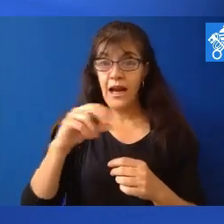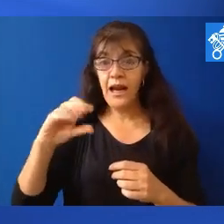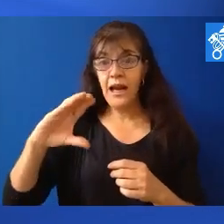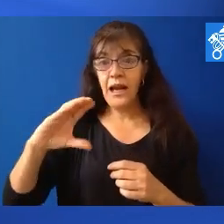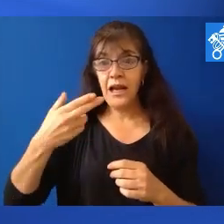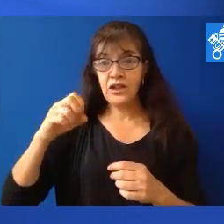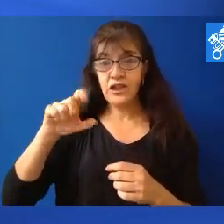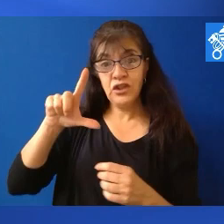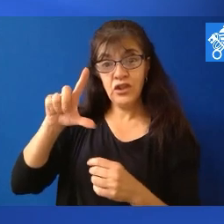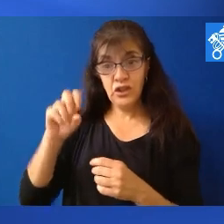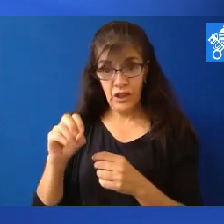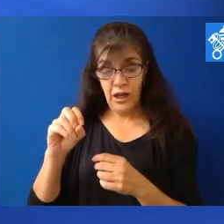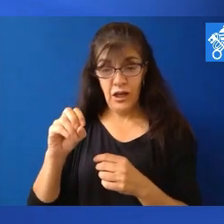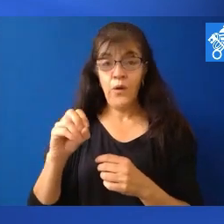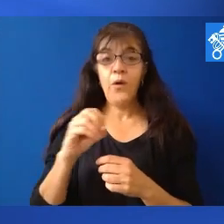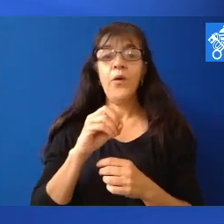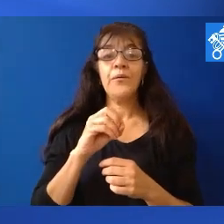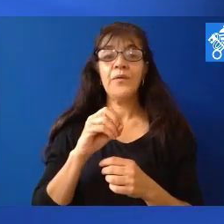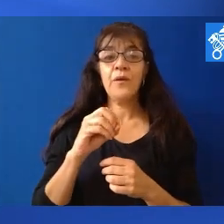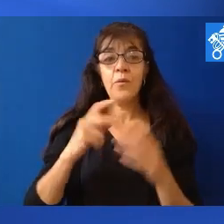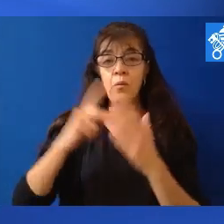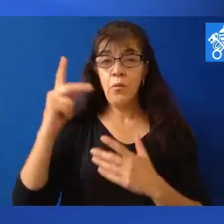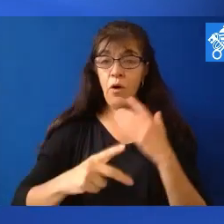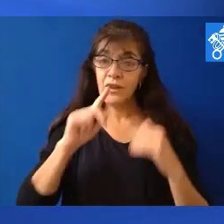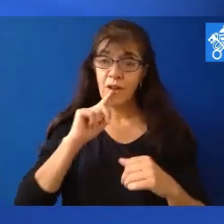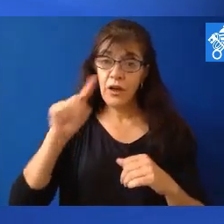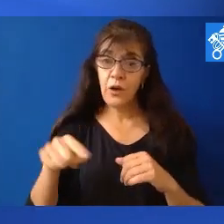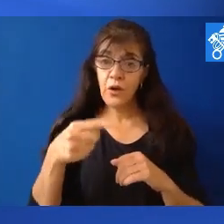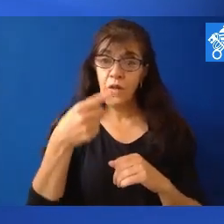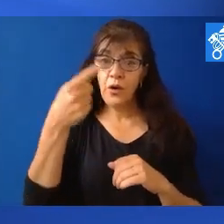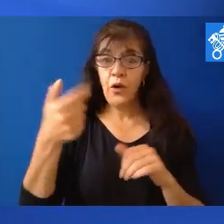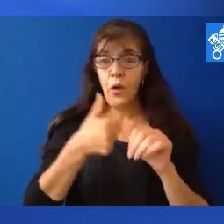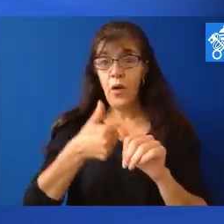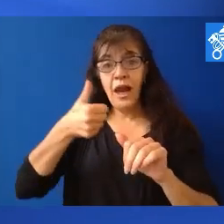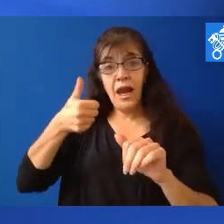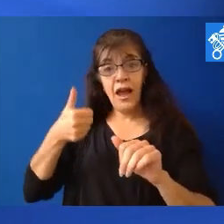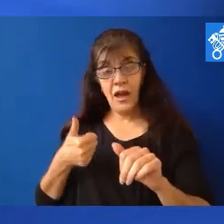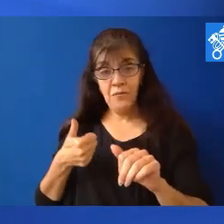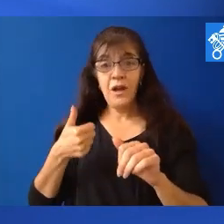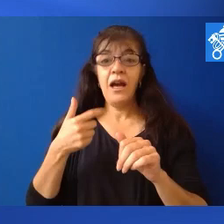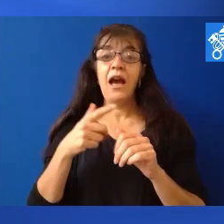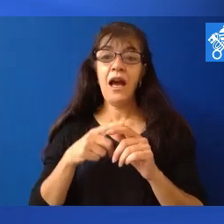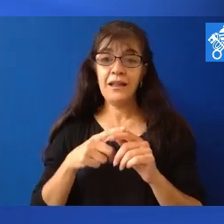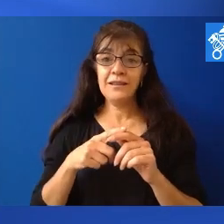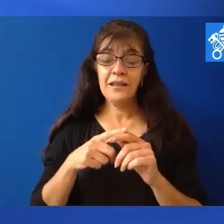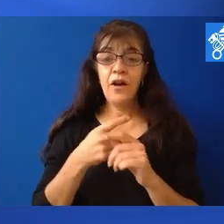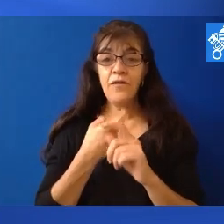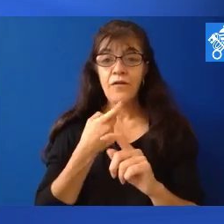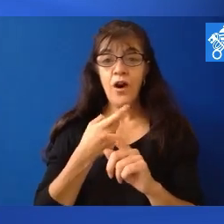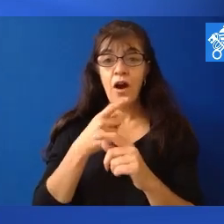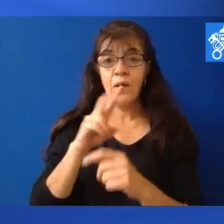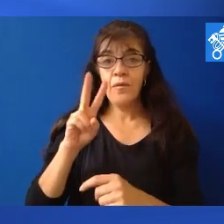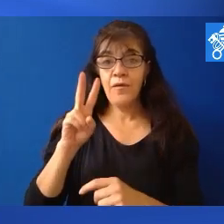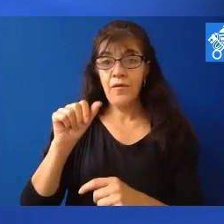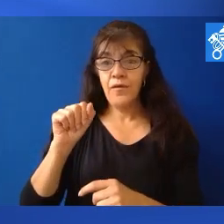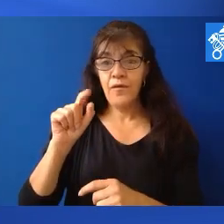and translation of texts for today's Wednesday General Audience. To start with, allow me to acknowledge our partner